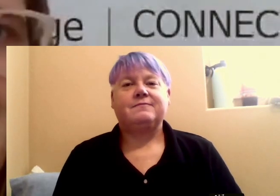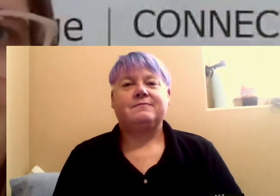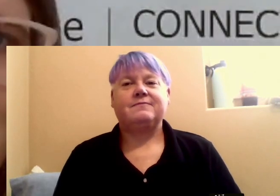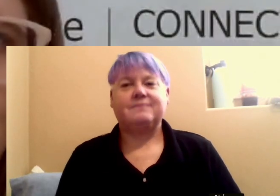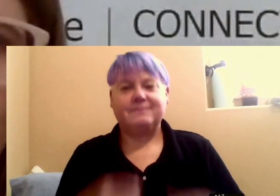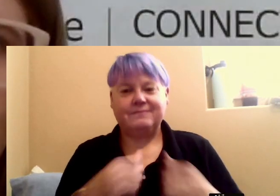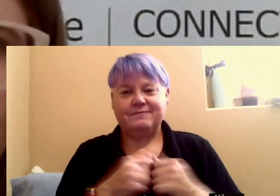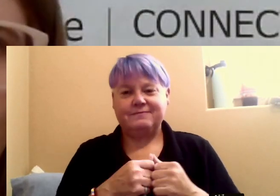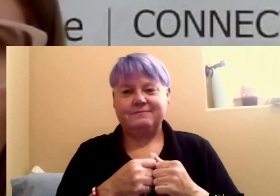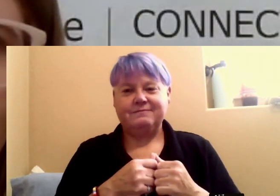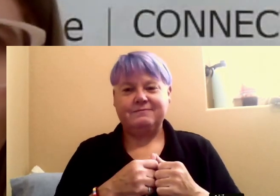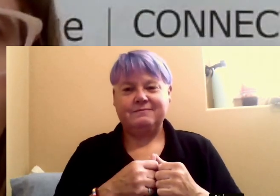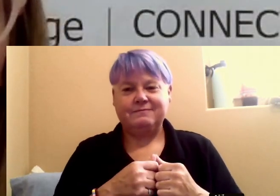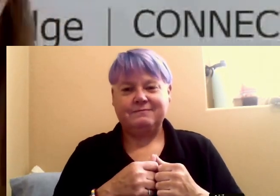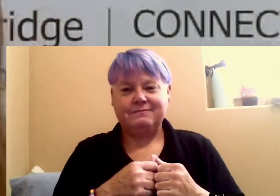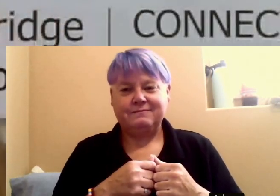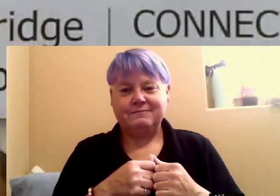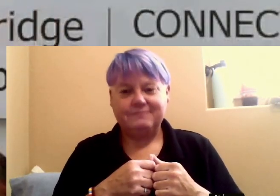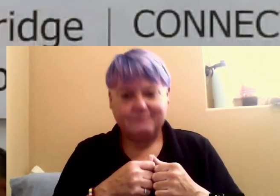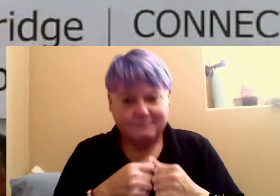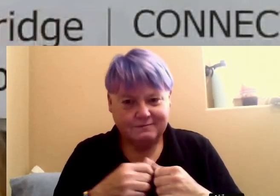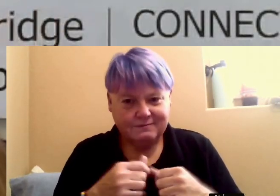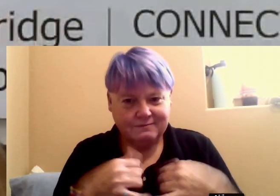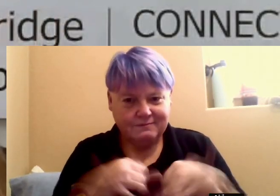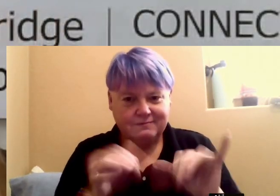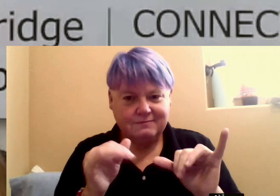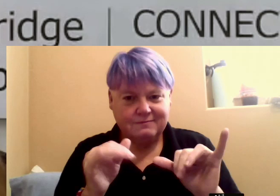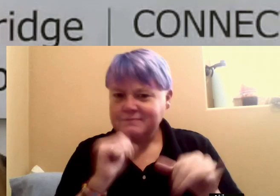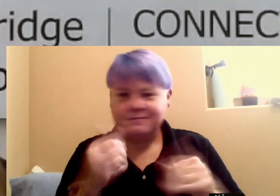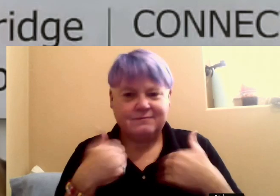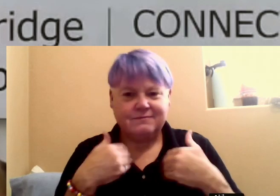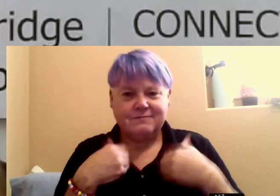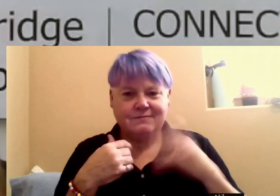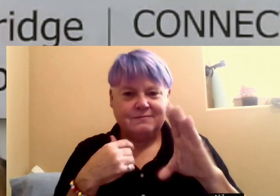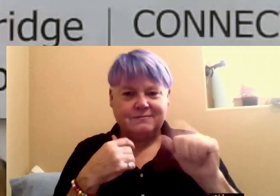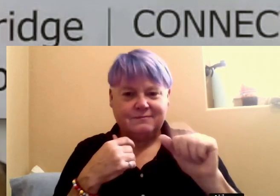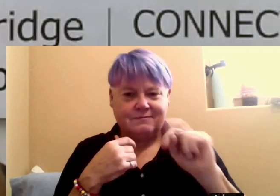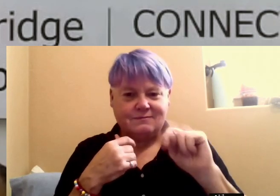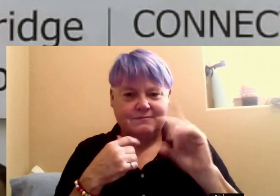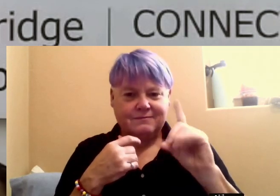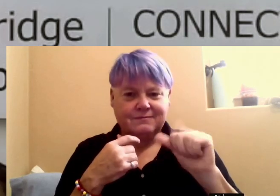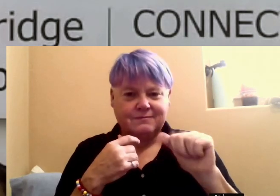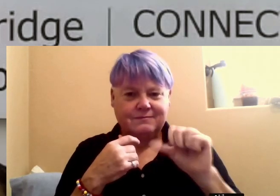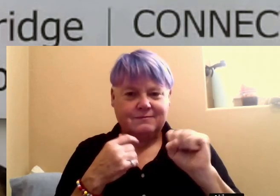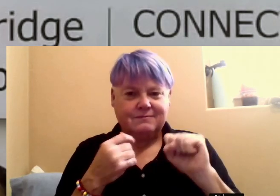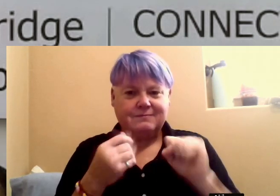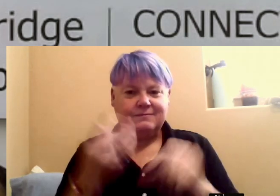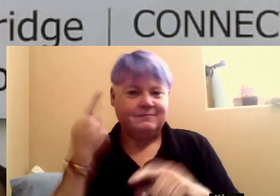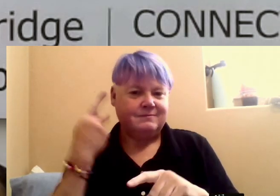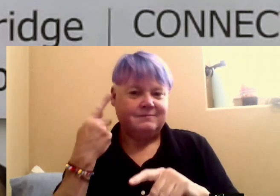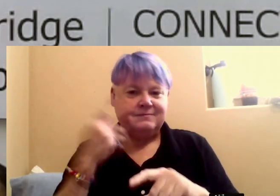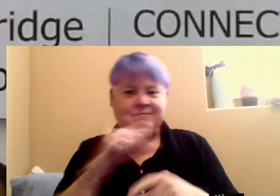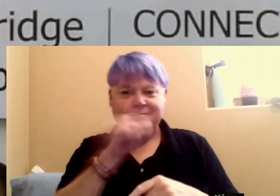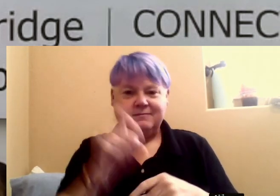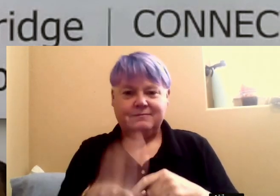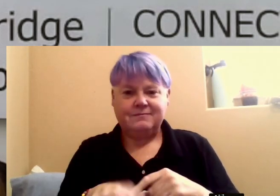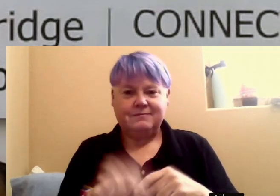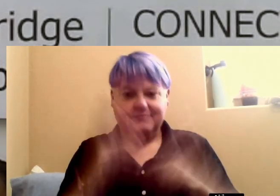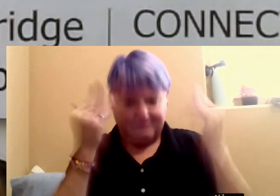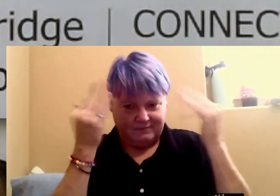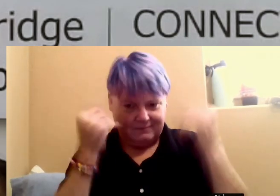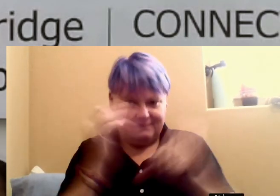Perfect. We don't seem to have Candas back quite yet. So we will start with some questions and then hopefully we will get her